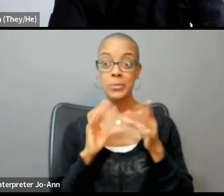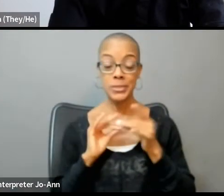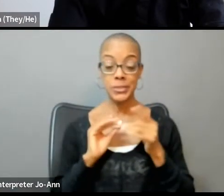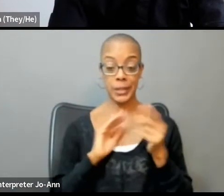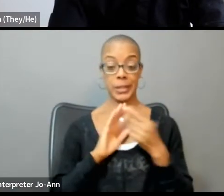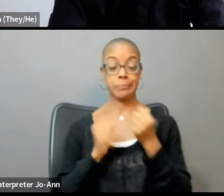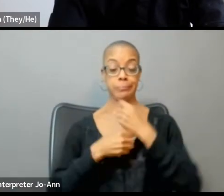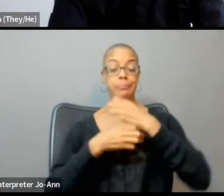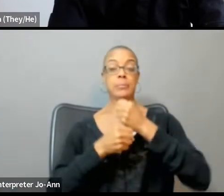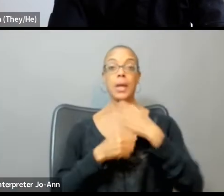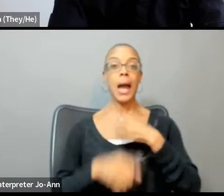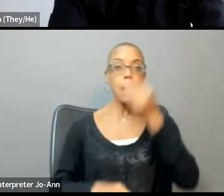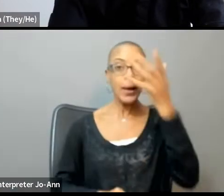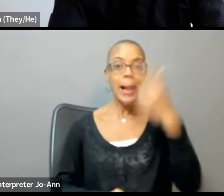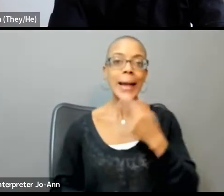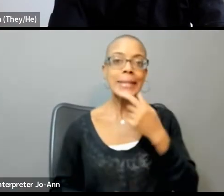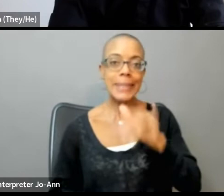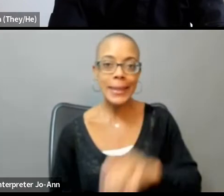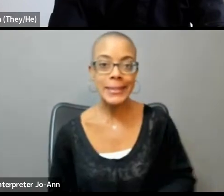who cares? I said it.